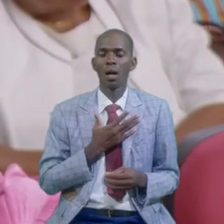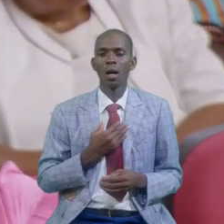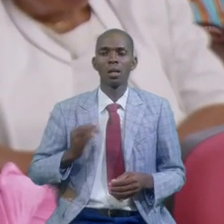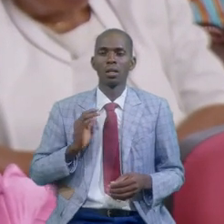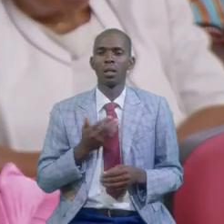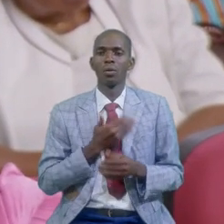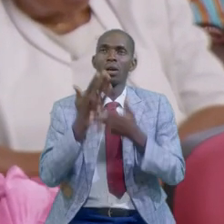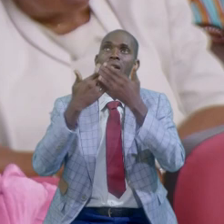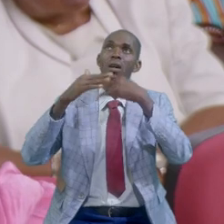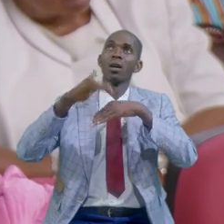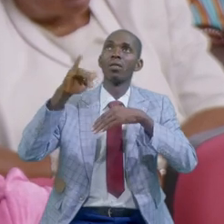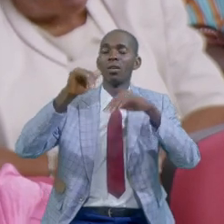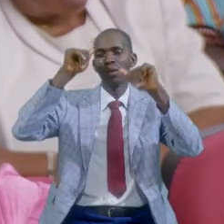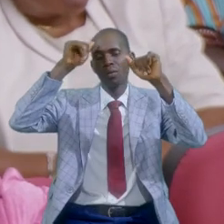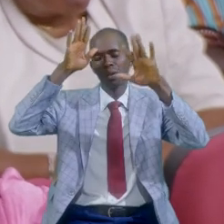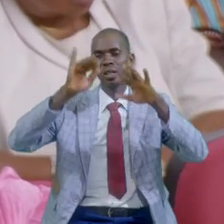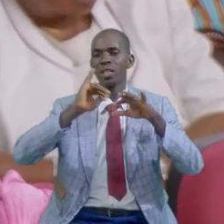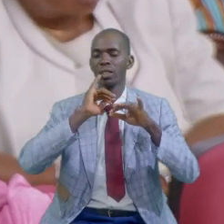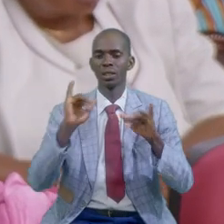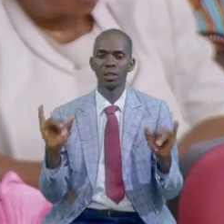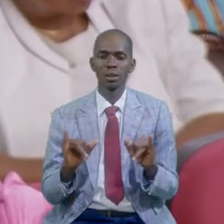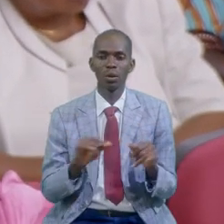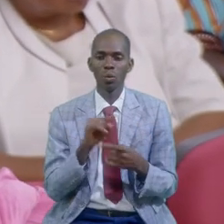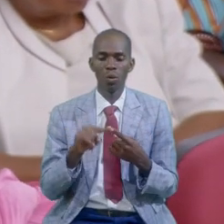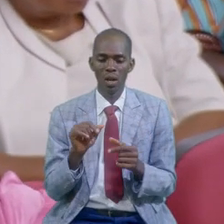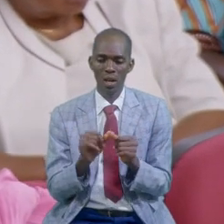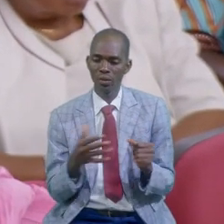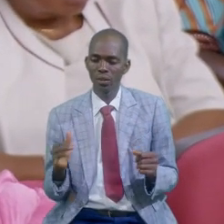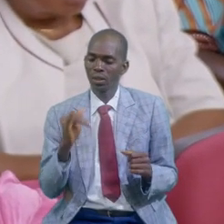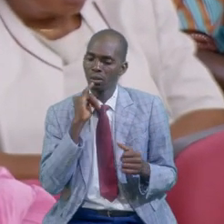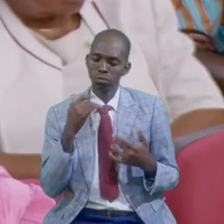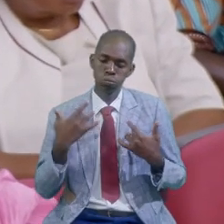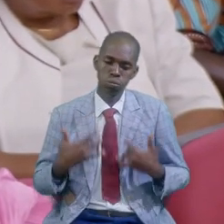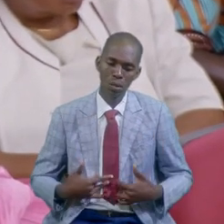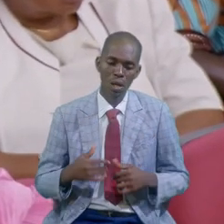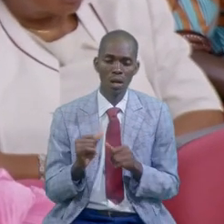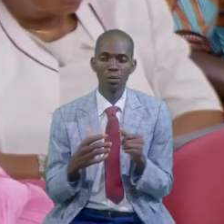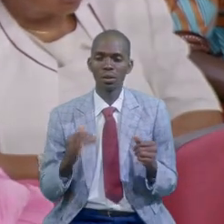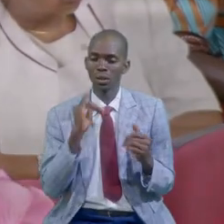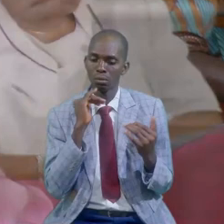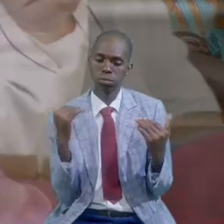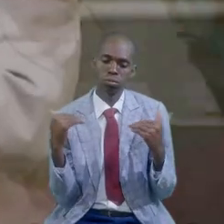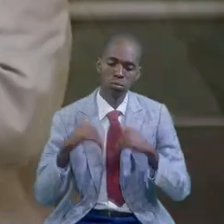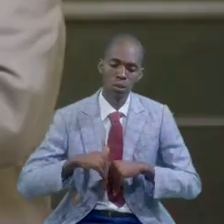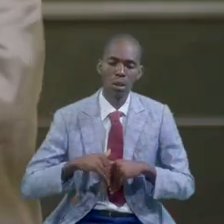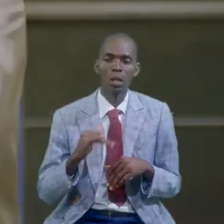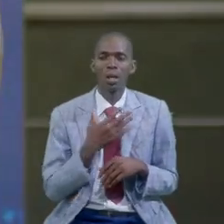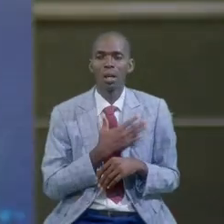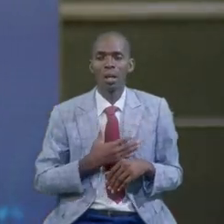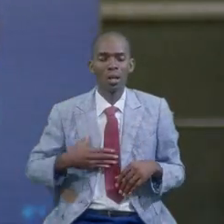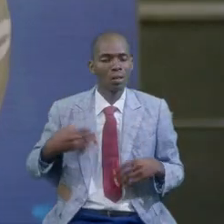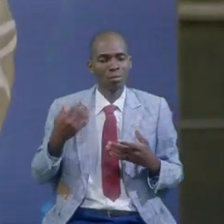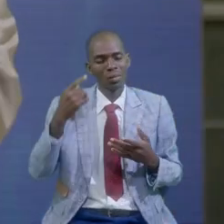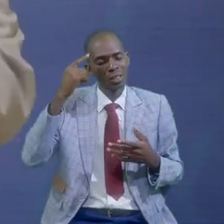same. When everything is down, and when everything has collapsed, and when you think, I don't amount to